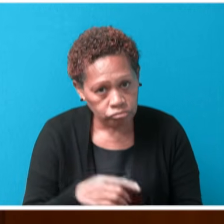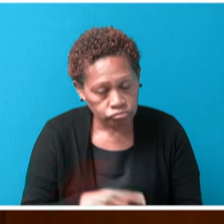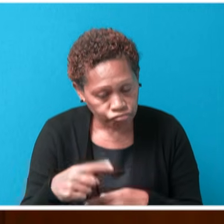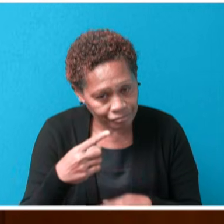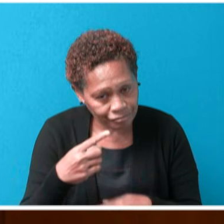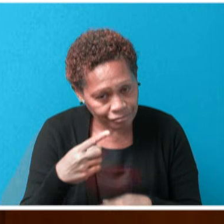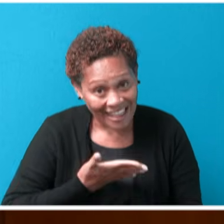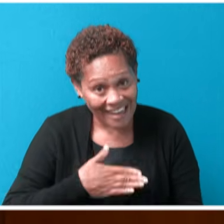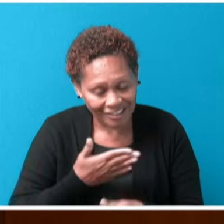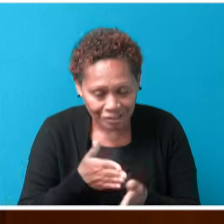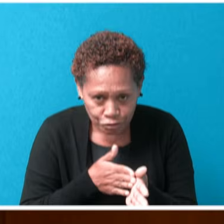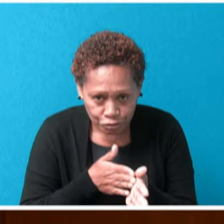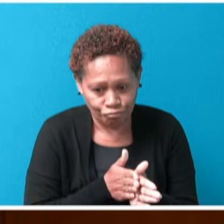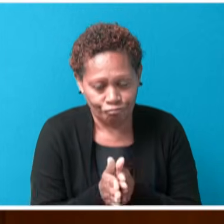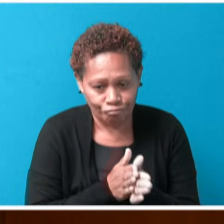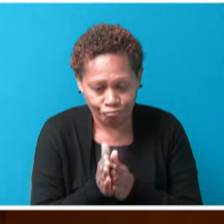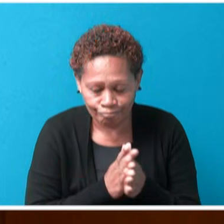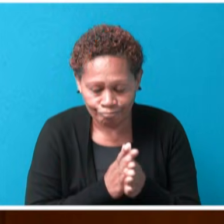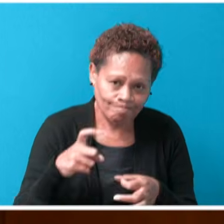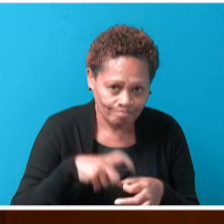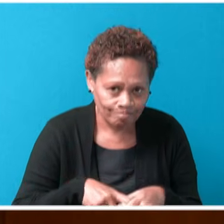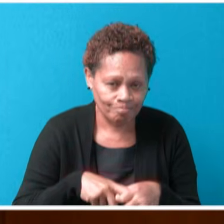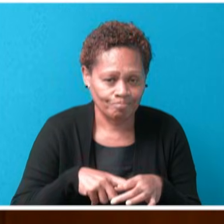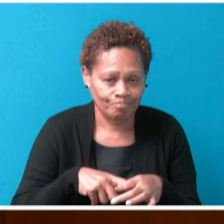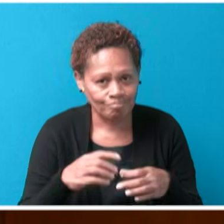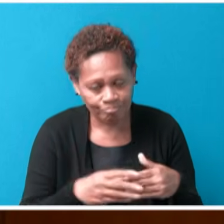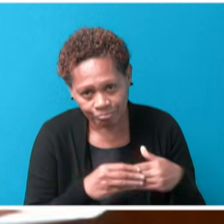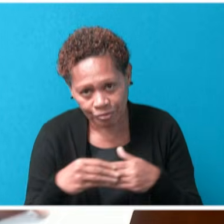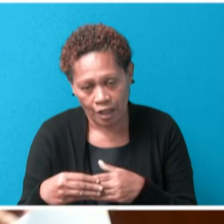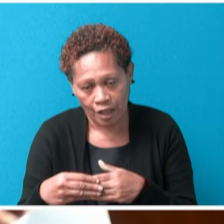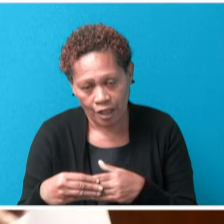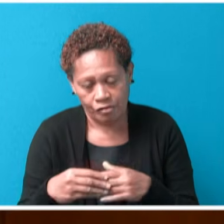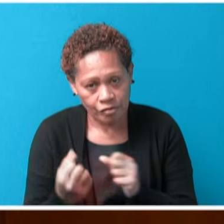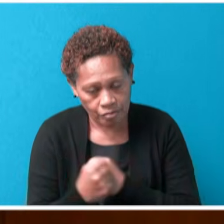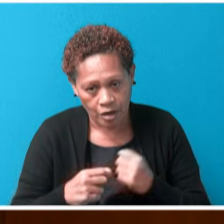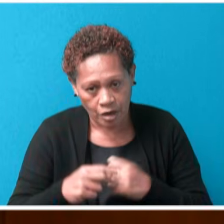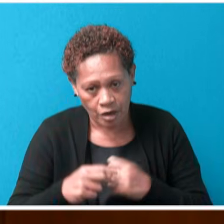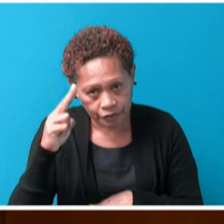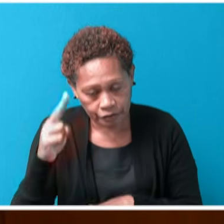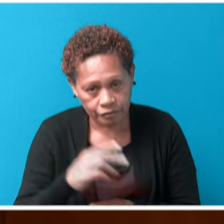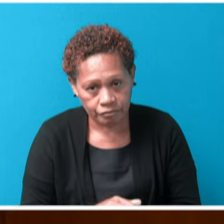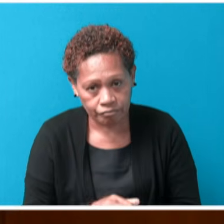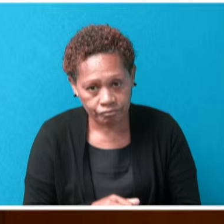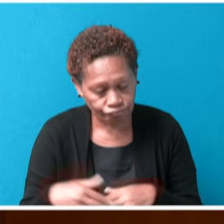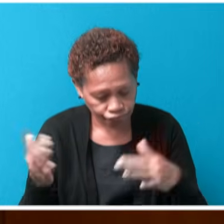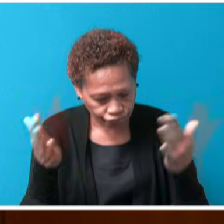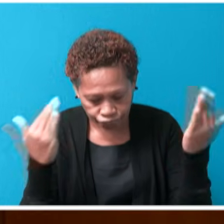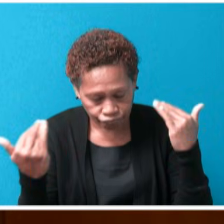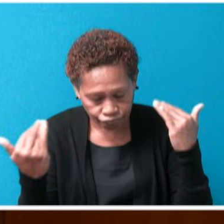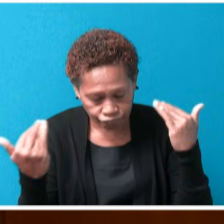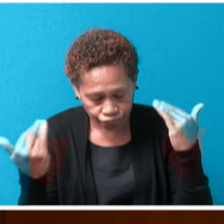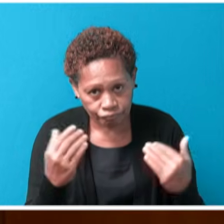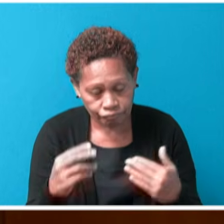and engagement in the leadership of our nation. I also acknowledge, Mr. Speaker, sir, the traditional leaders